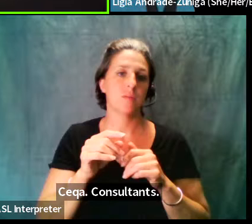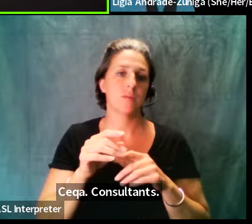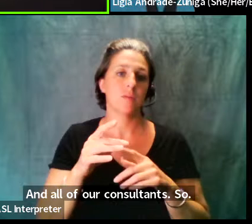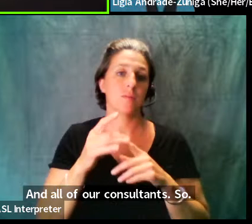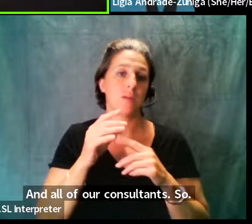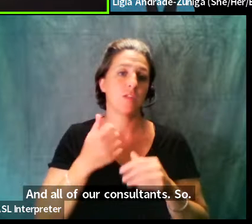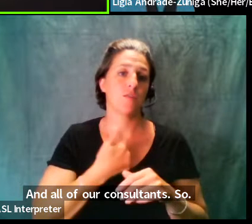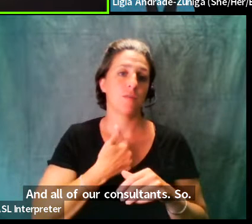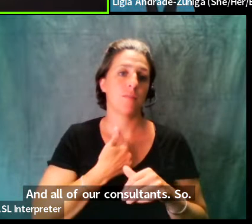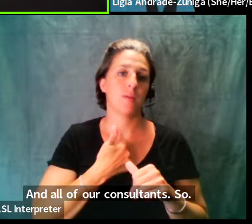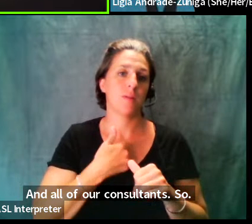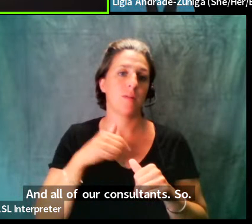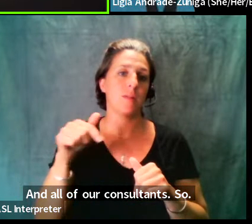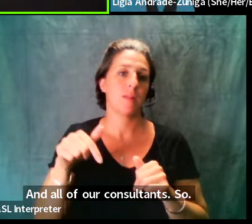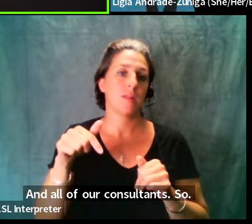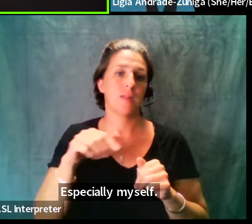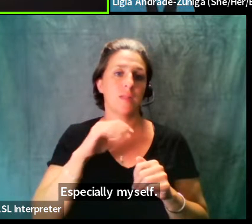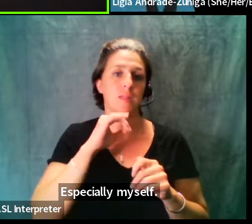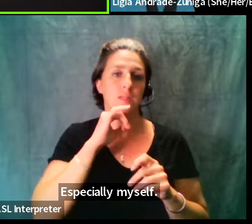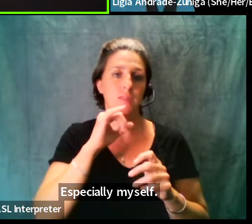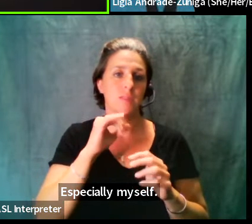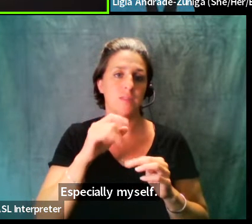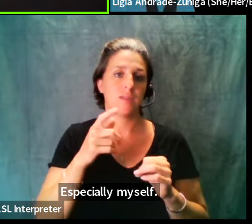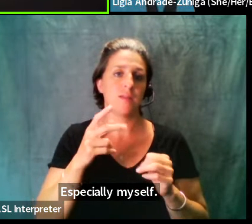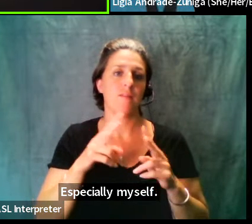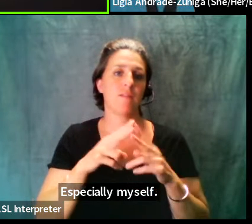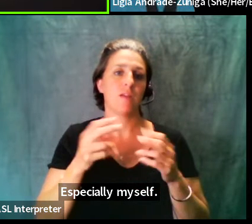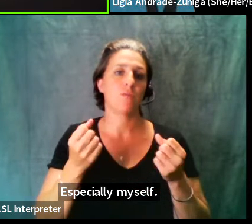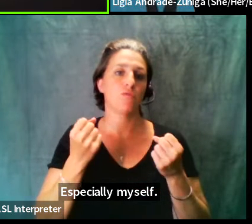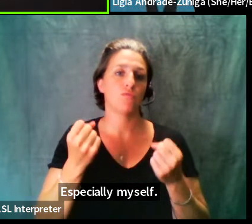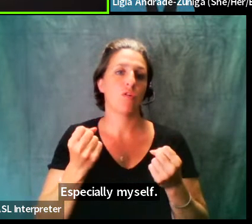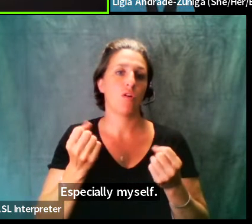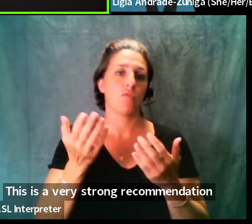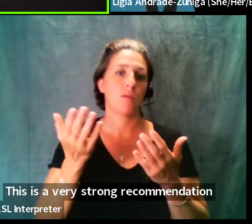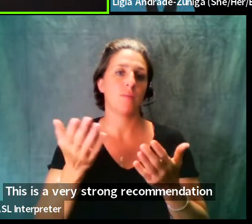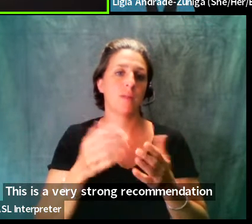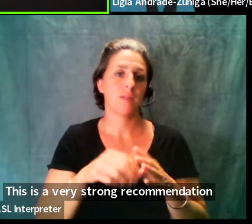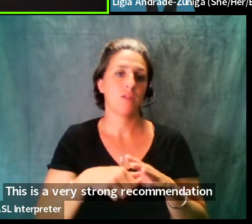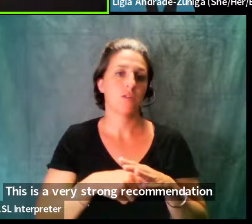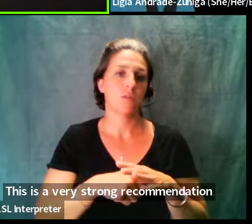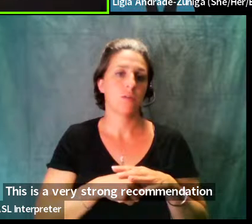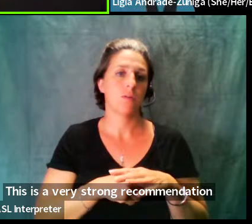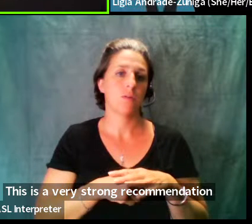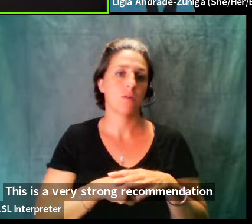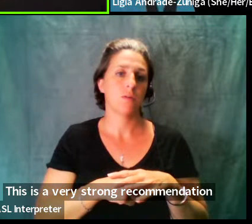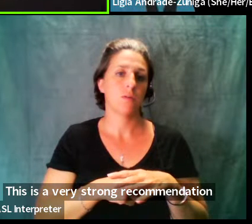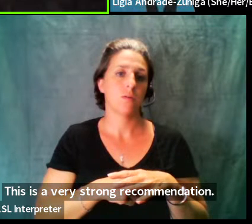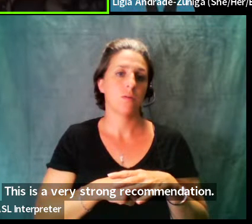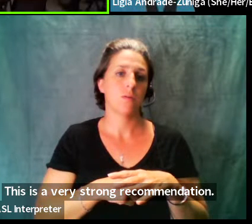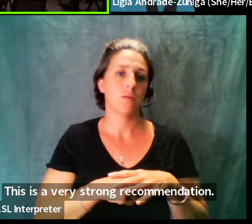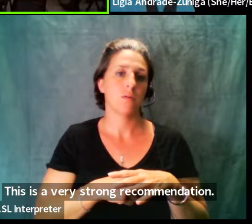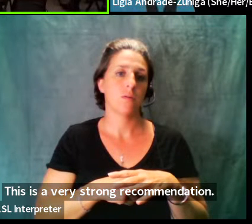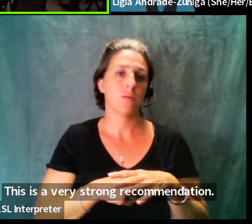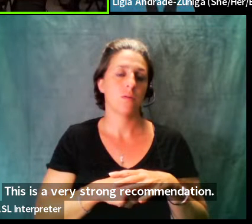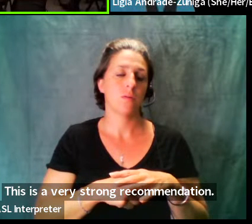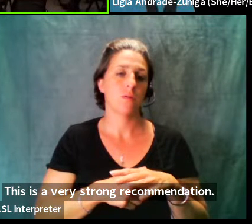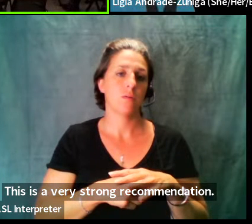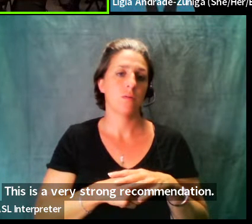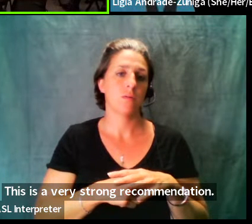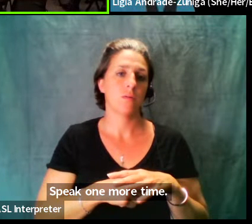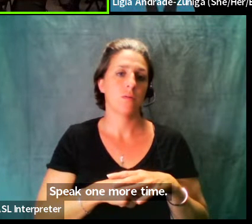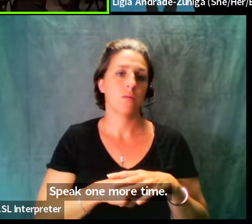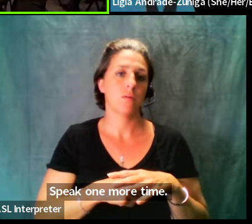myself, this is a very strong recommendation. Speak one more time. thank